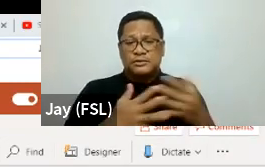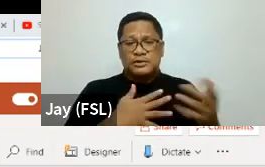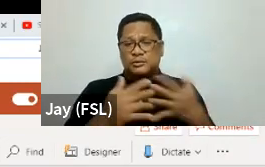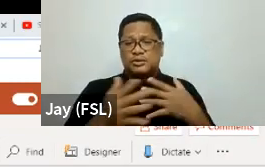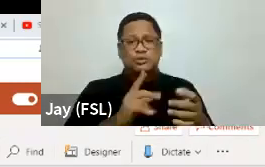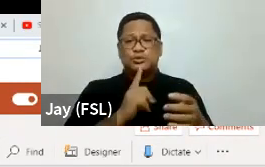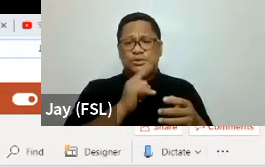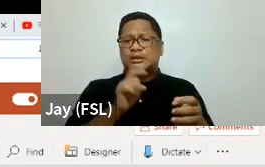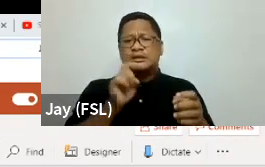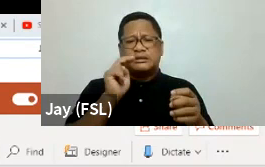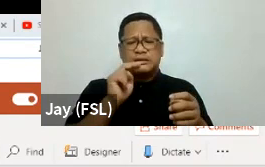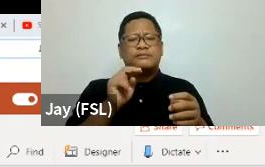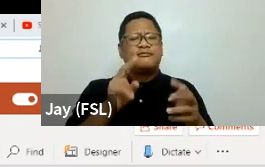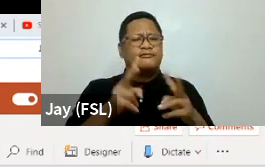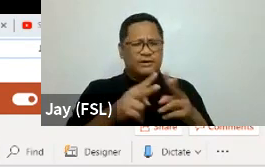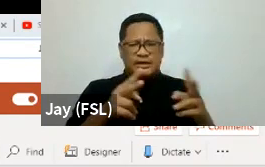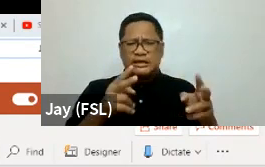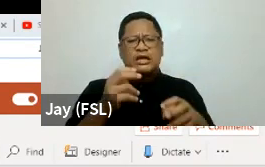is.